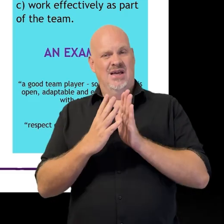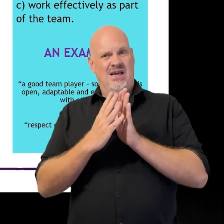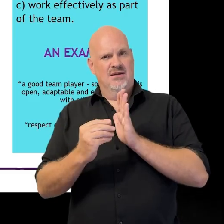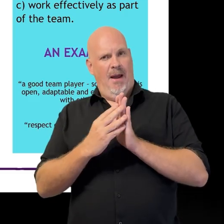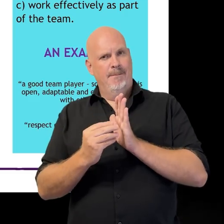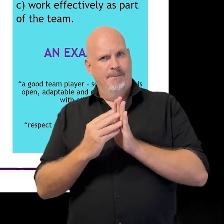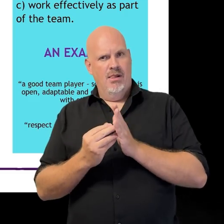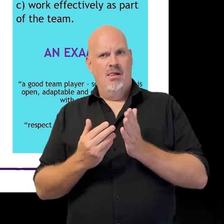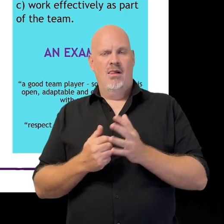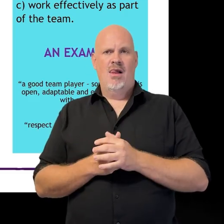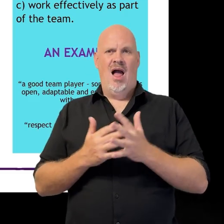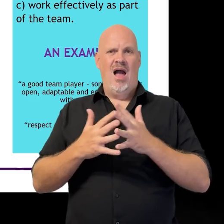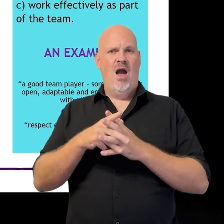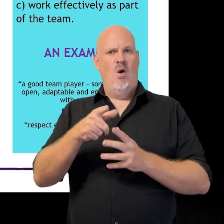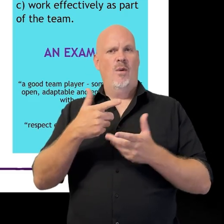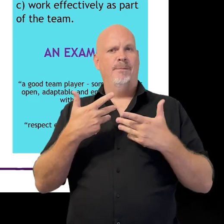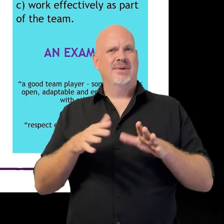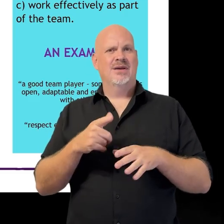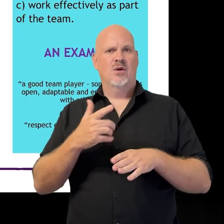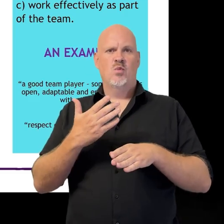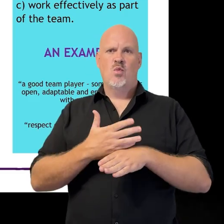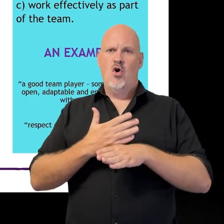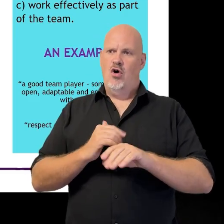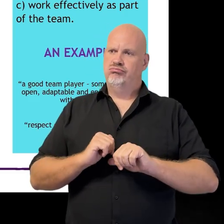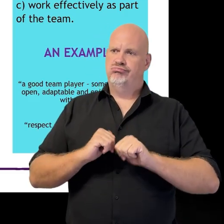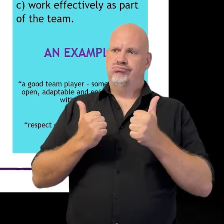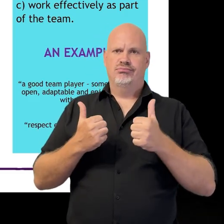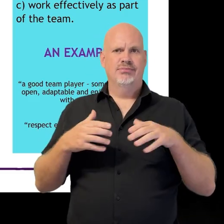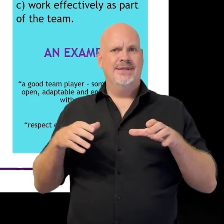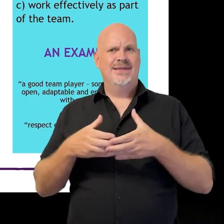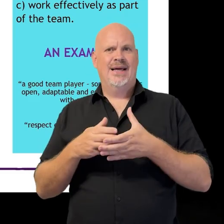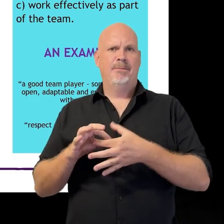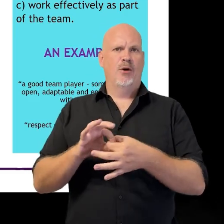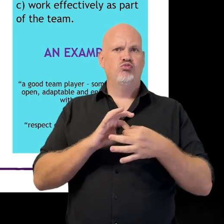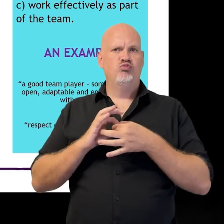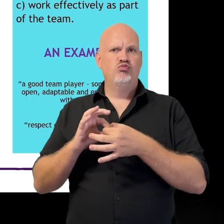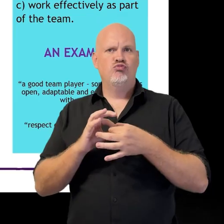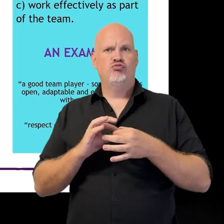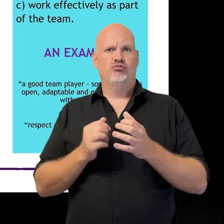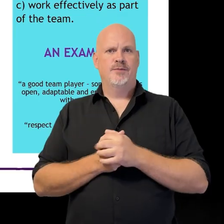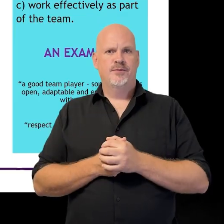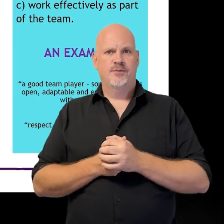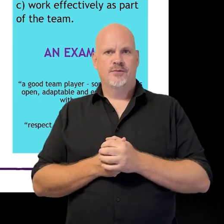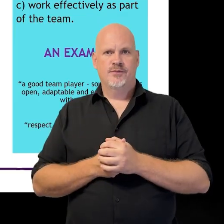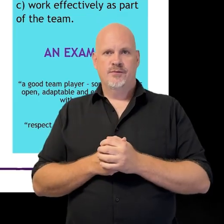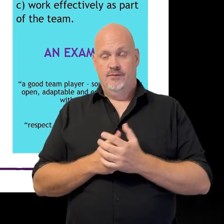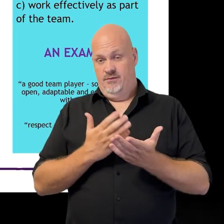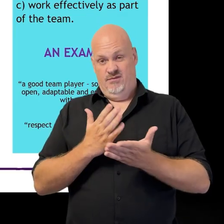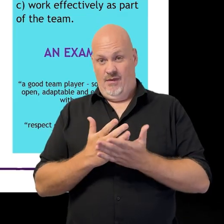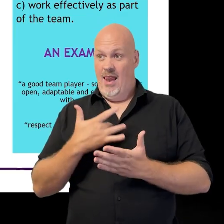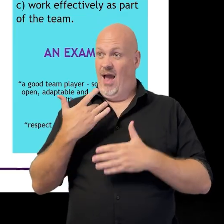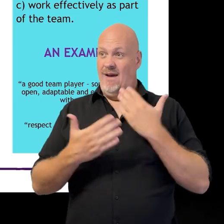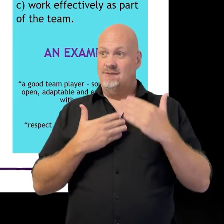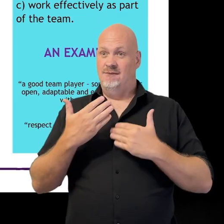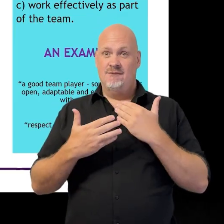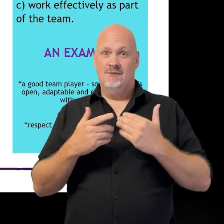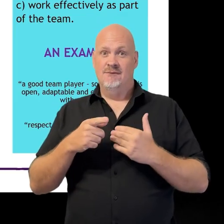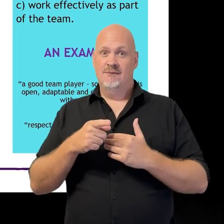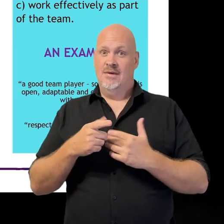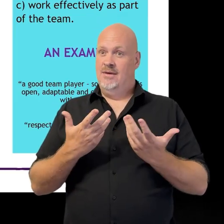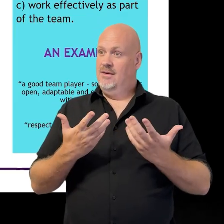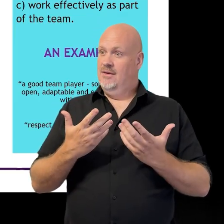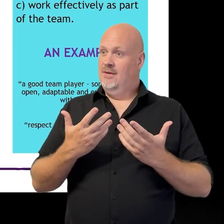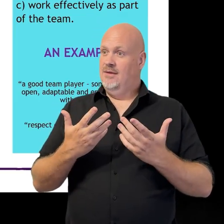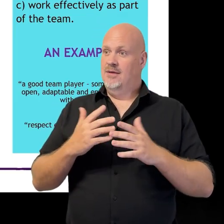As long as you give an example of clarifying one, that's enough. And then we move to C. So we also want an